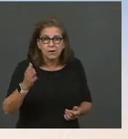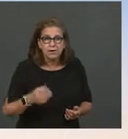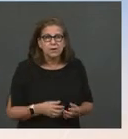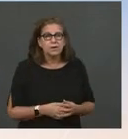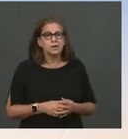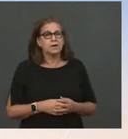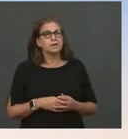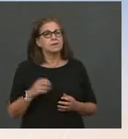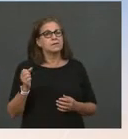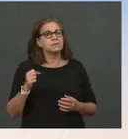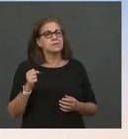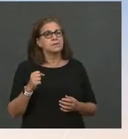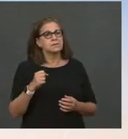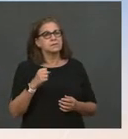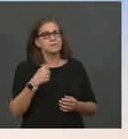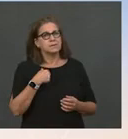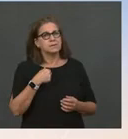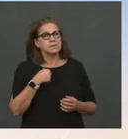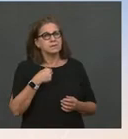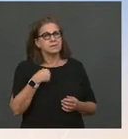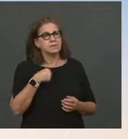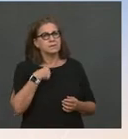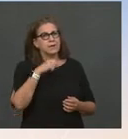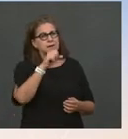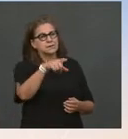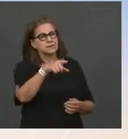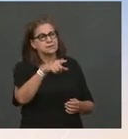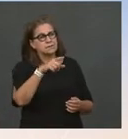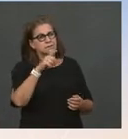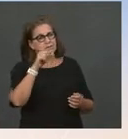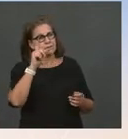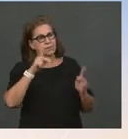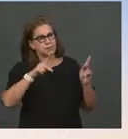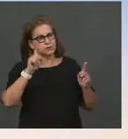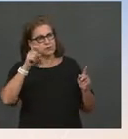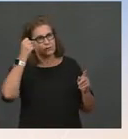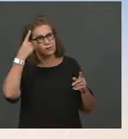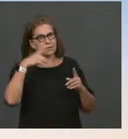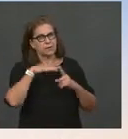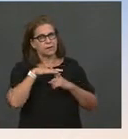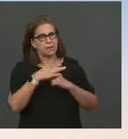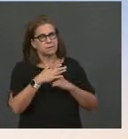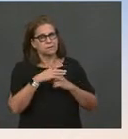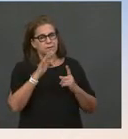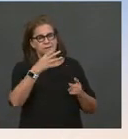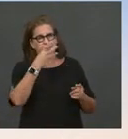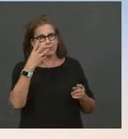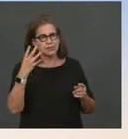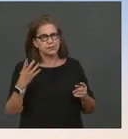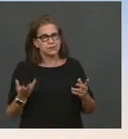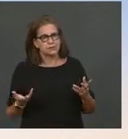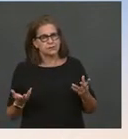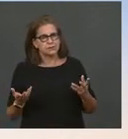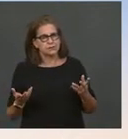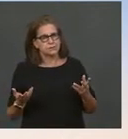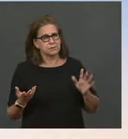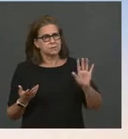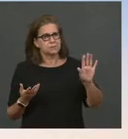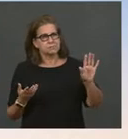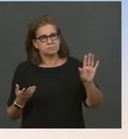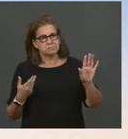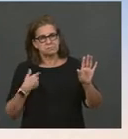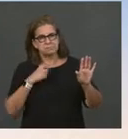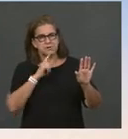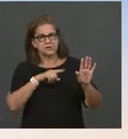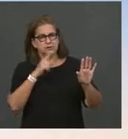asking you. been I'm to the asking you a border. question because I think people should understand the context. No, you're Where do answering people? the question Where do with the people? question. I'm asking you if that Okay, counts. I'll answer it for you. People come